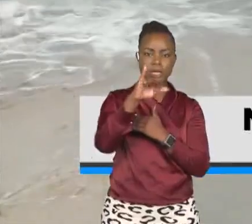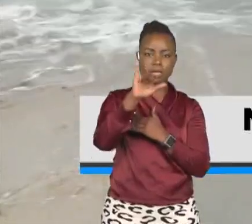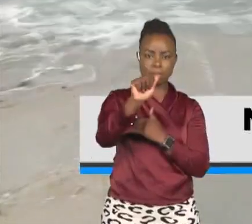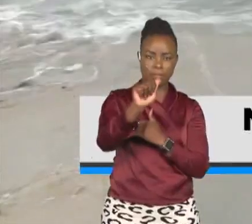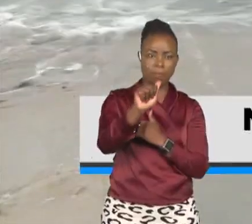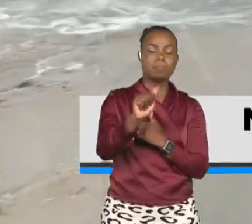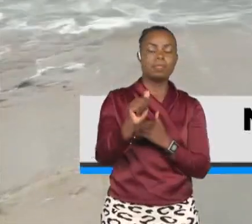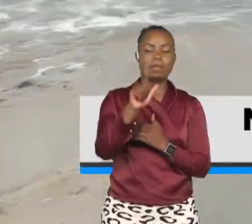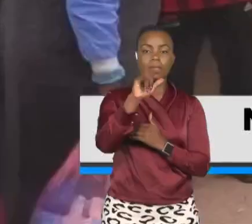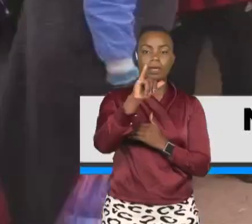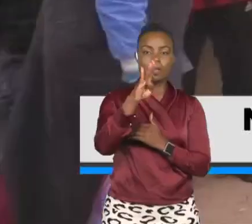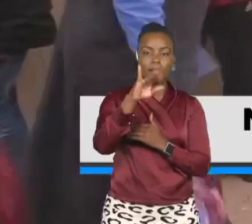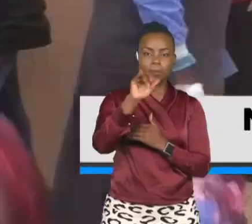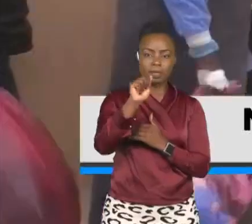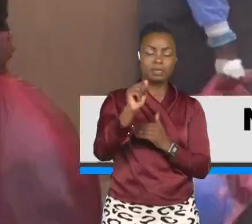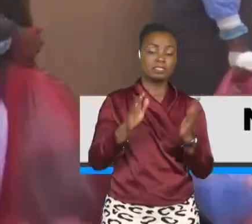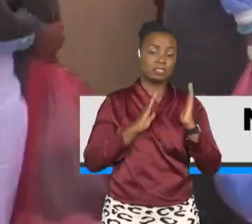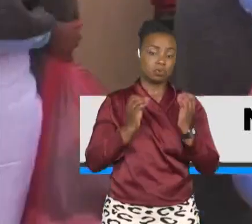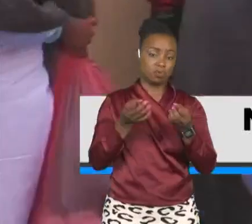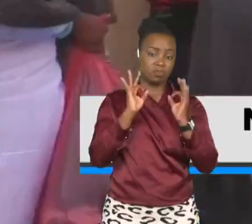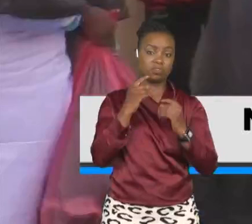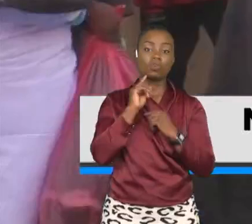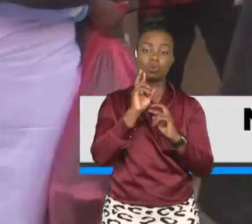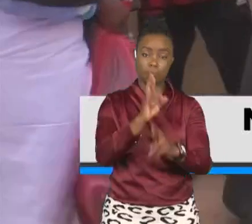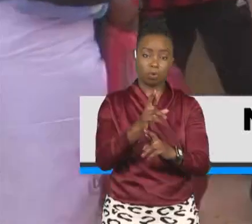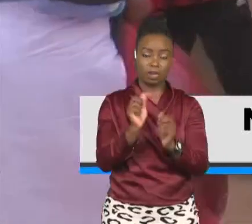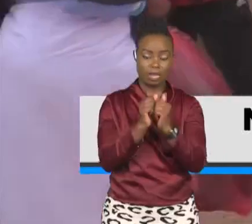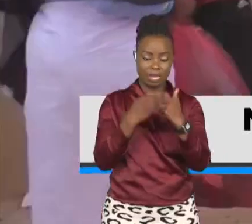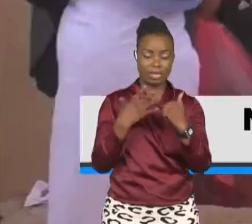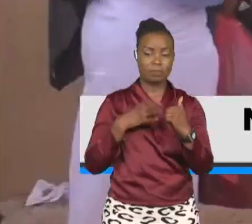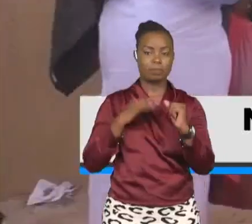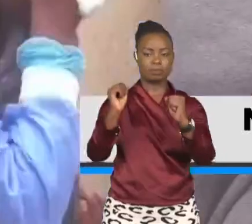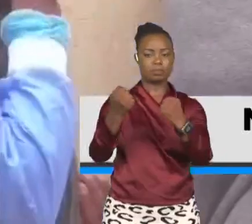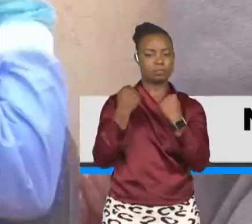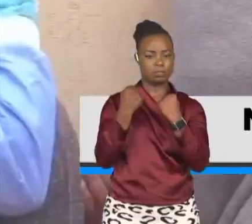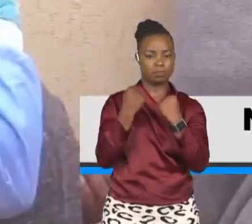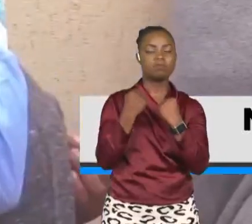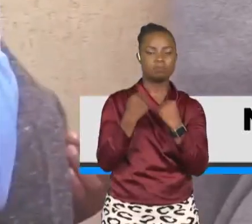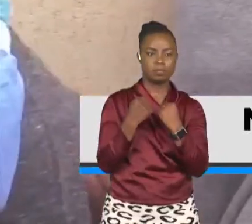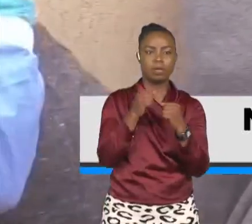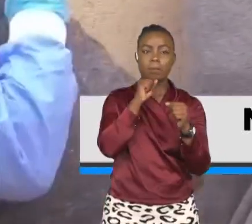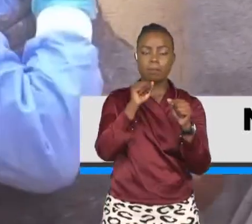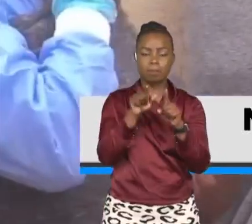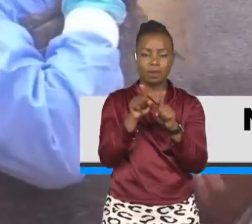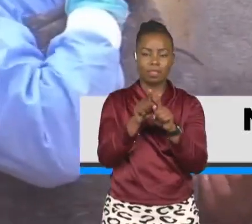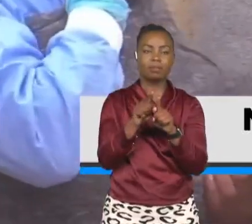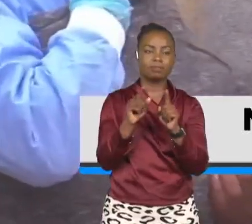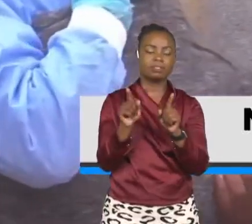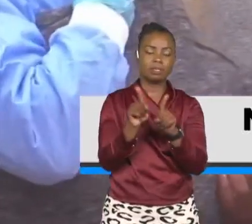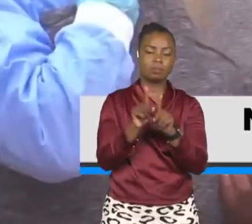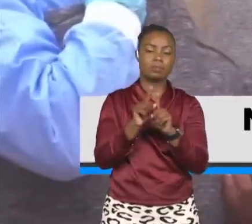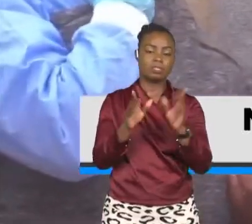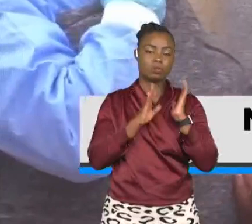Libyan security official said. About 18 others were rescued, said Ayman Dabashi, Sabratha's security operations